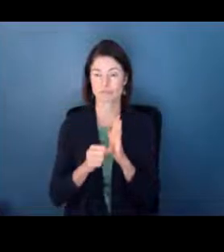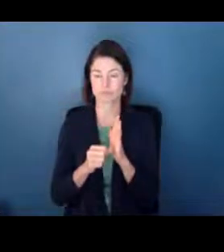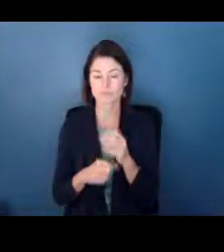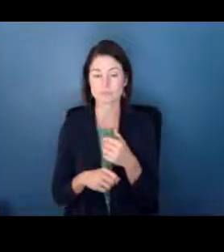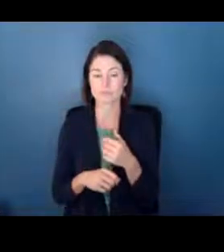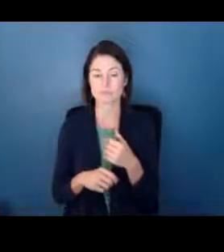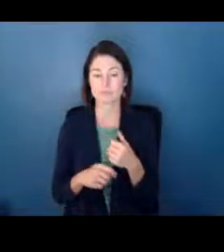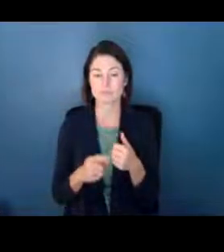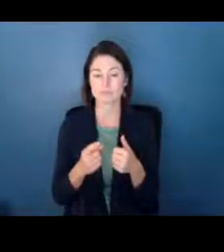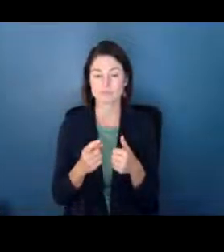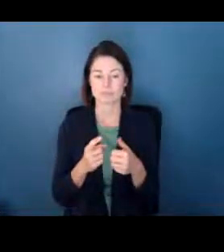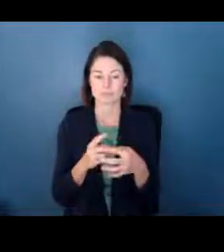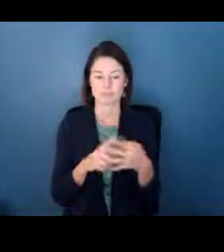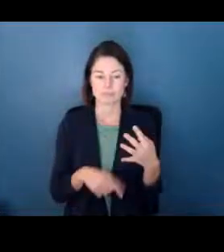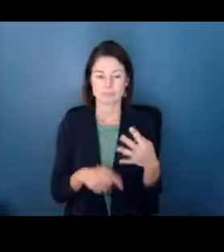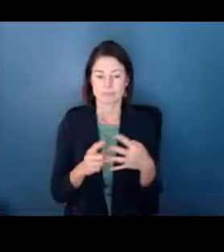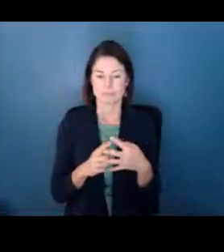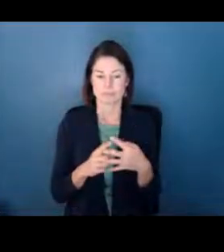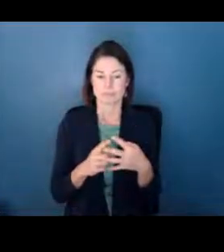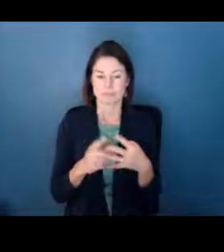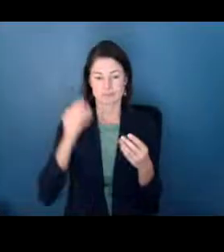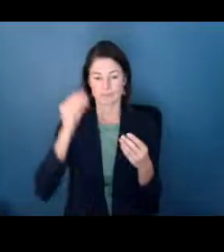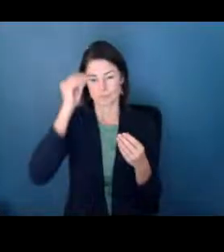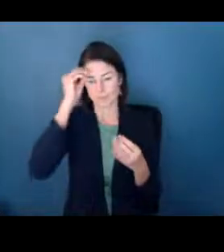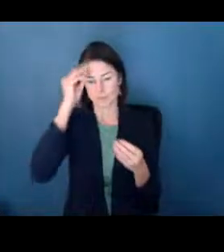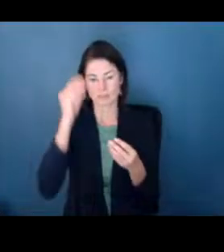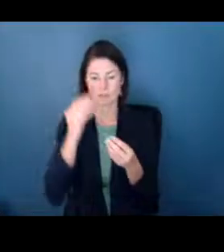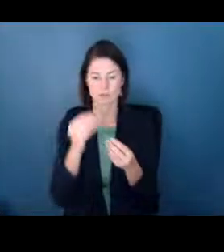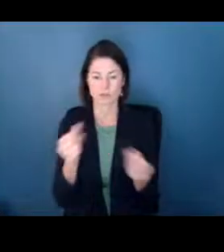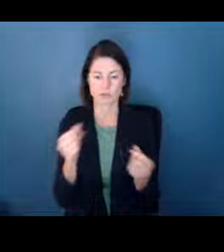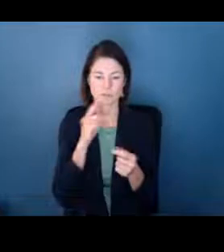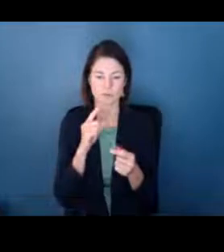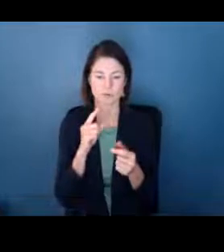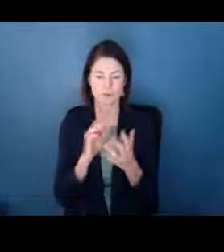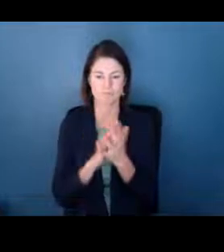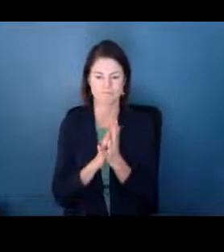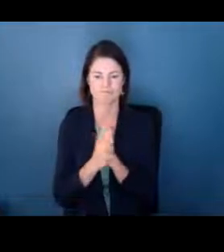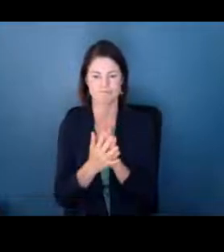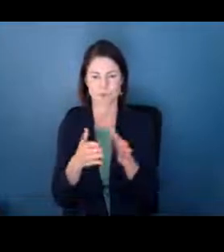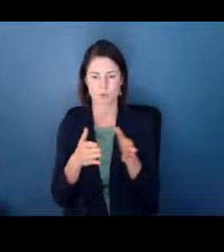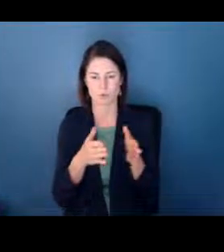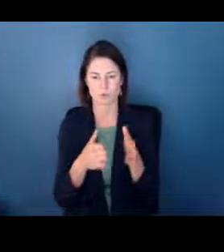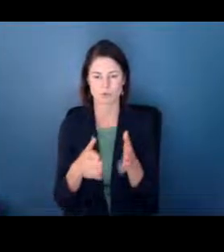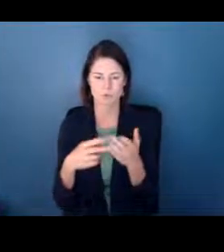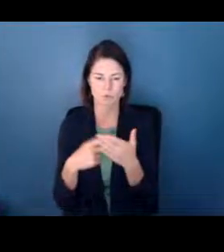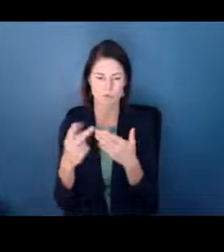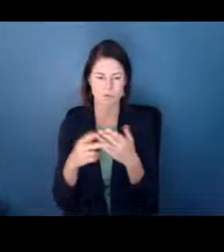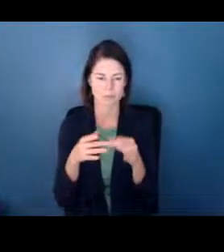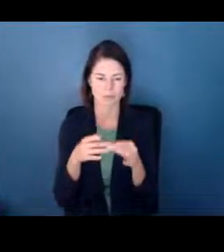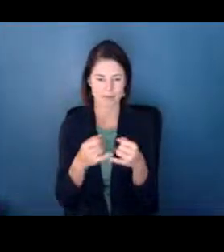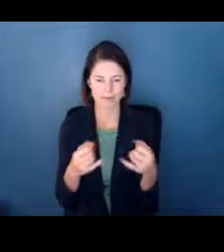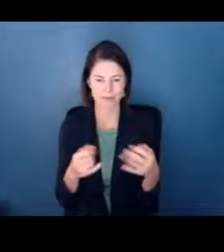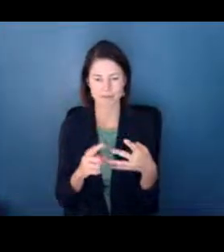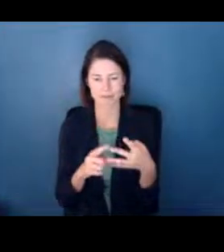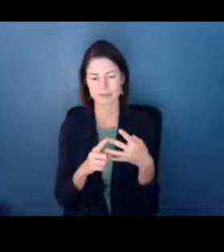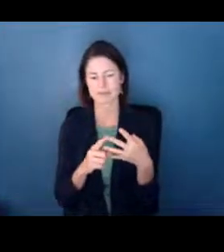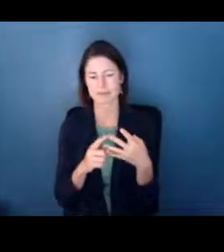Solutions for Congested Corridors program guidelines, update to the Trade Corridor Enhancement Program guidelines as